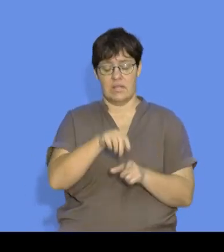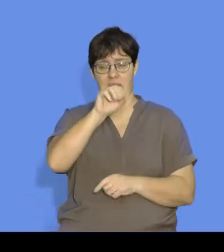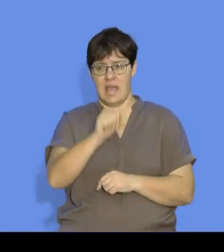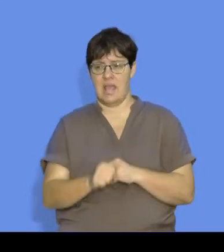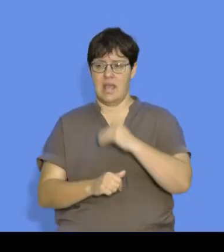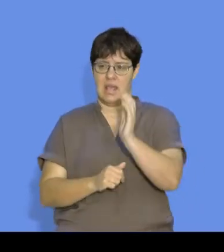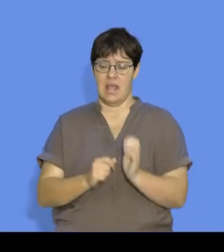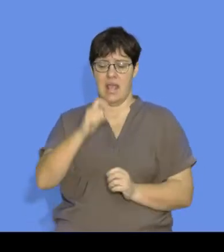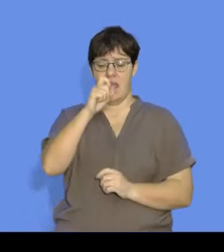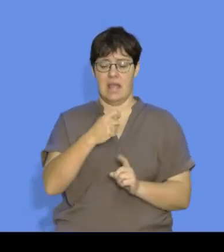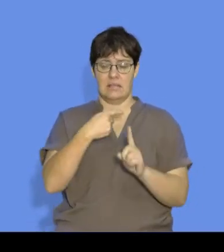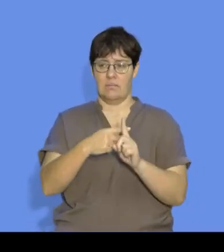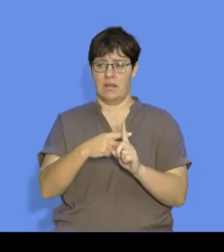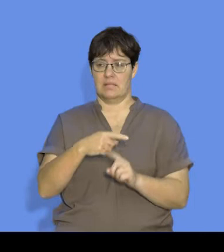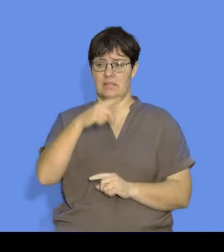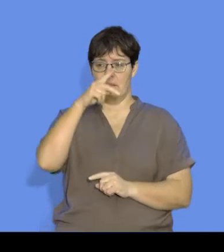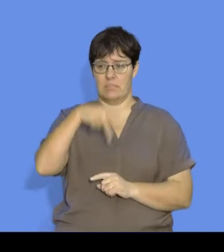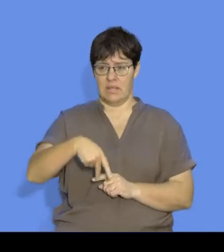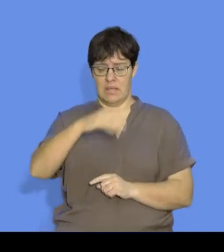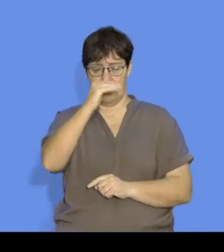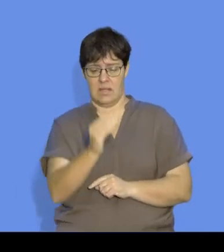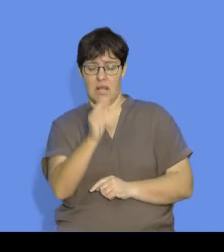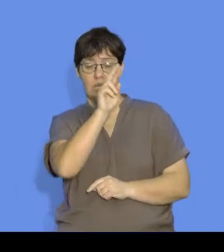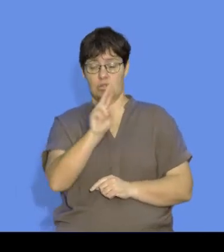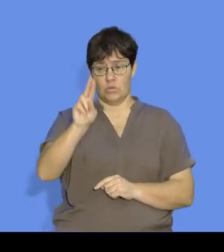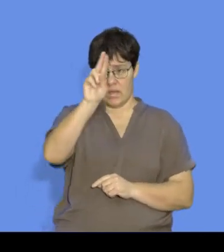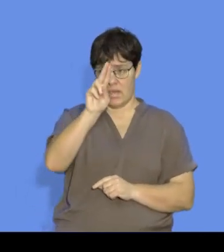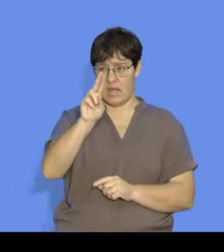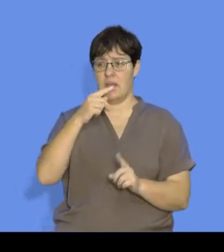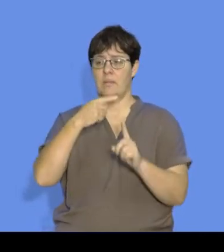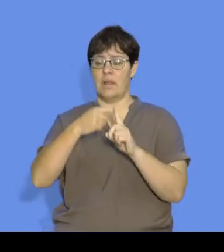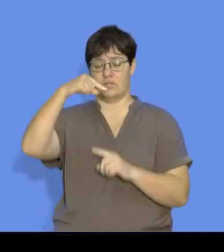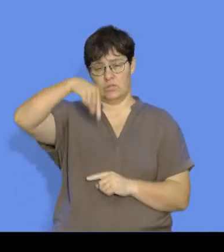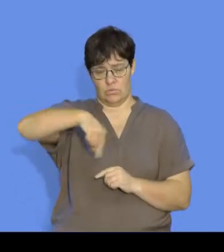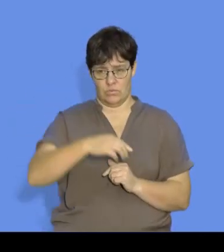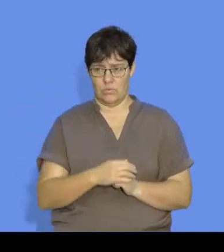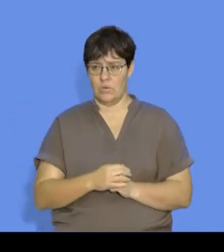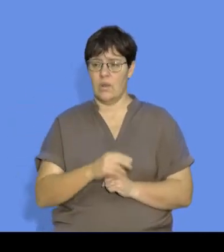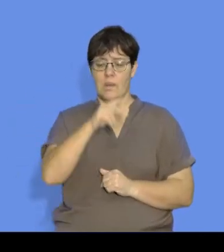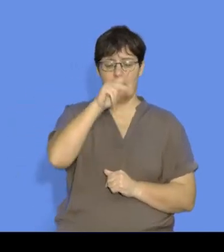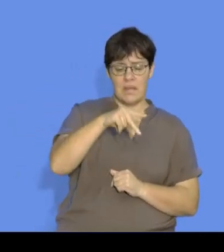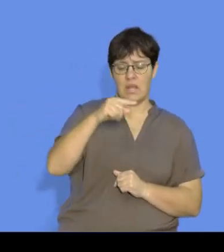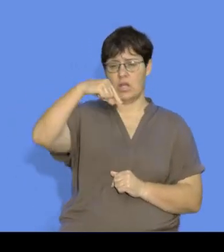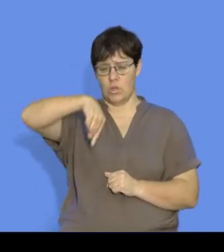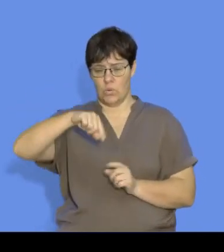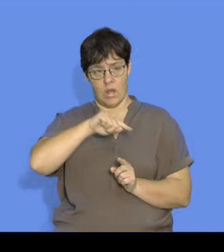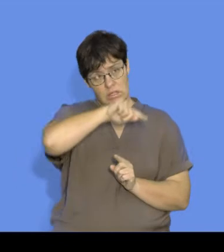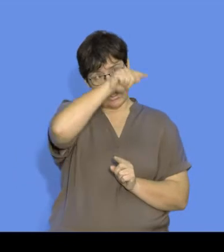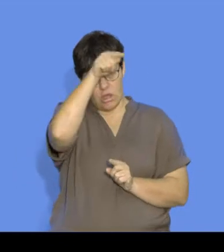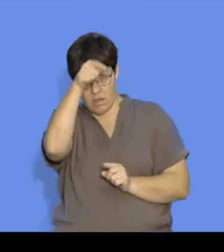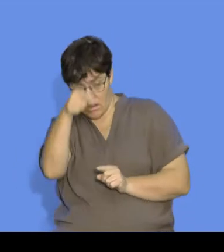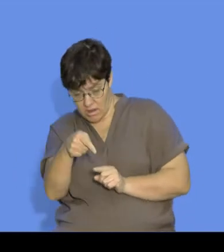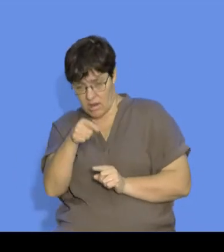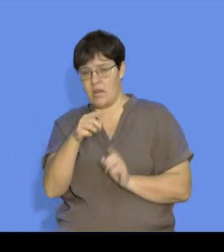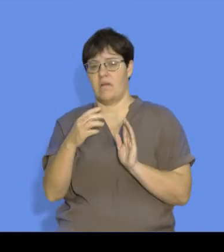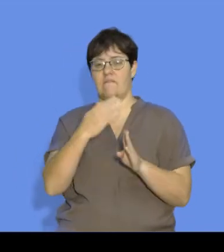plus p all squared plus q, and where the p and the q are the turning points of